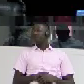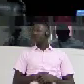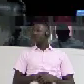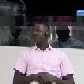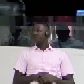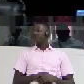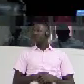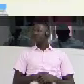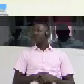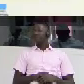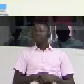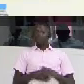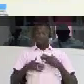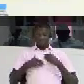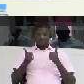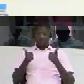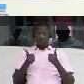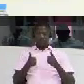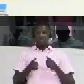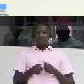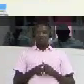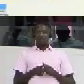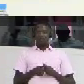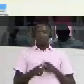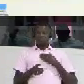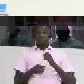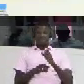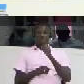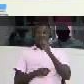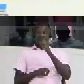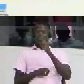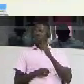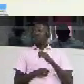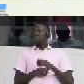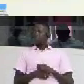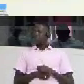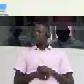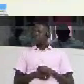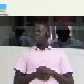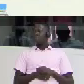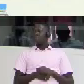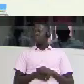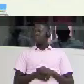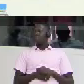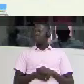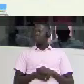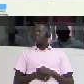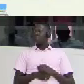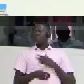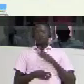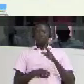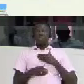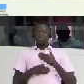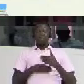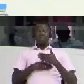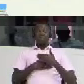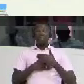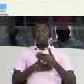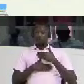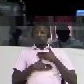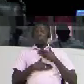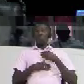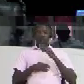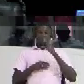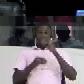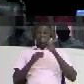I think that's better. waaw baax na ni You can draw the microphone closer to you so that you don't have to lean forward when you're speaking.